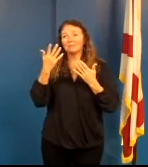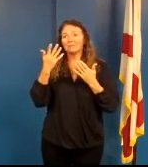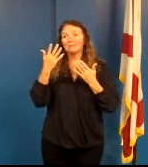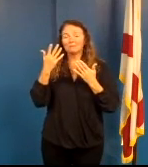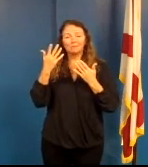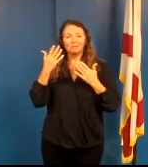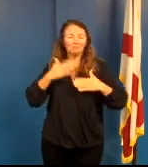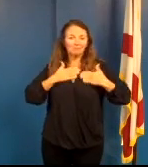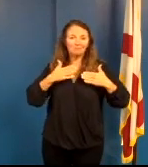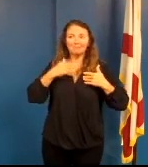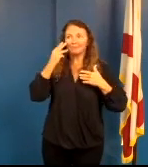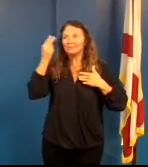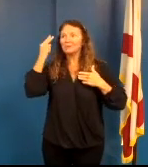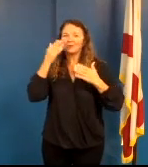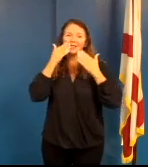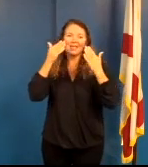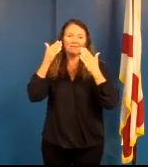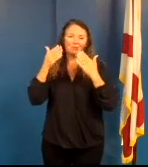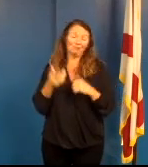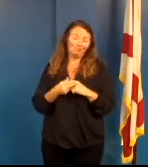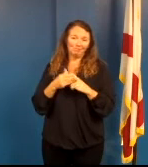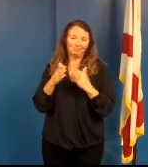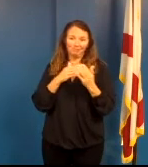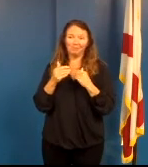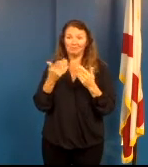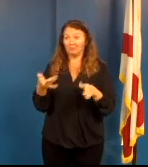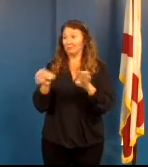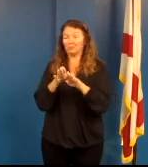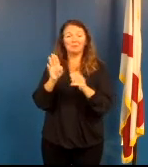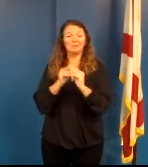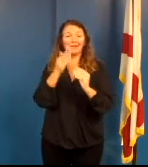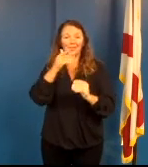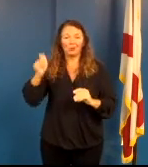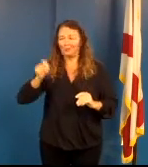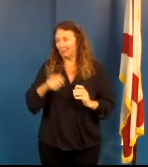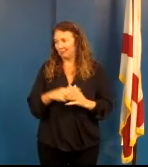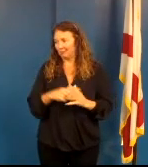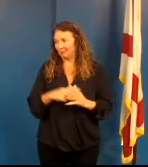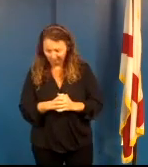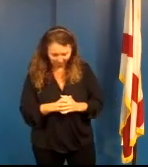tidings and thankfulness. So we are adjourned. Enjoy.